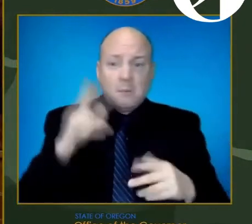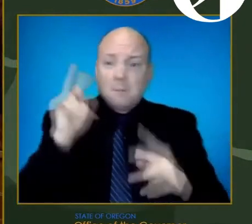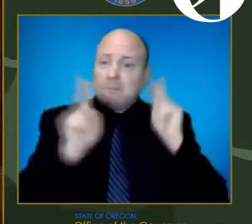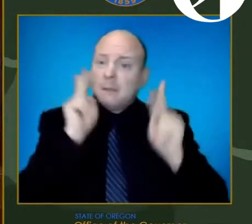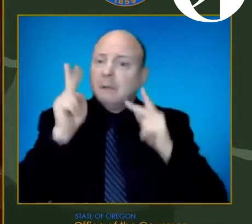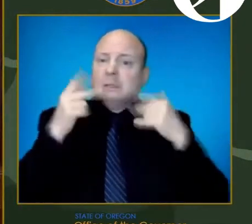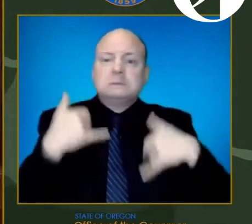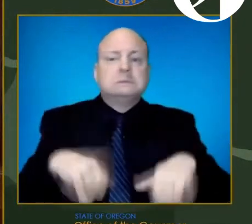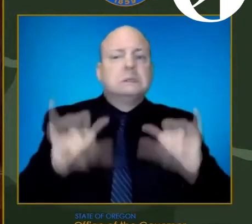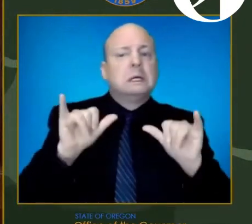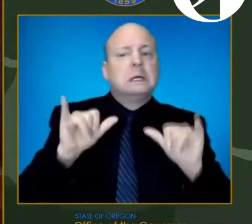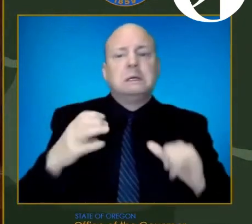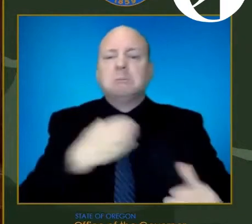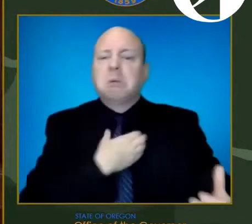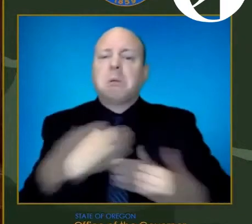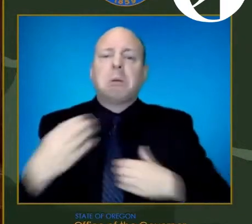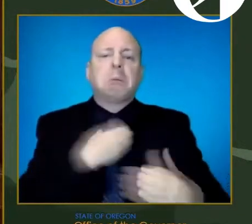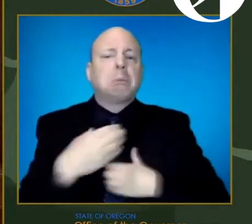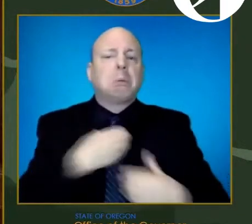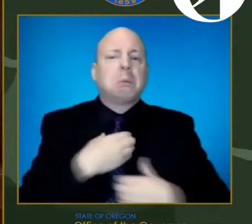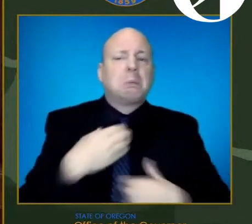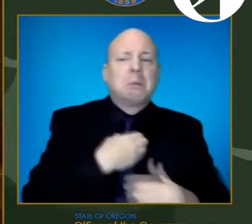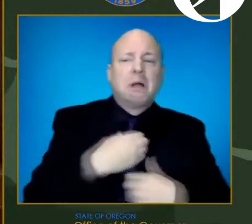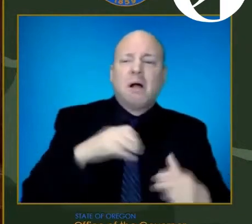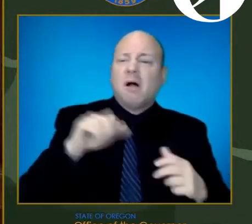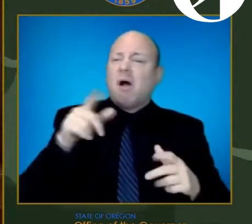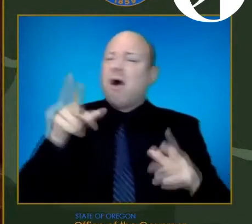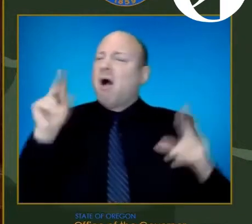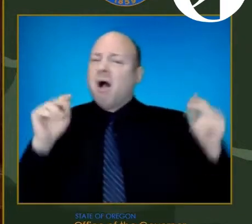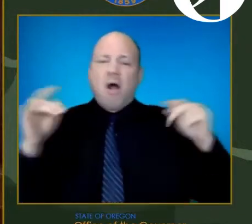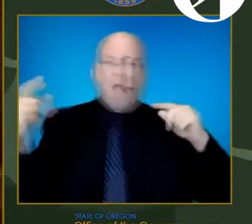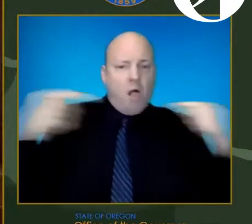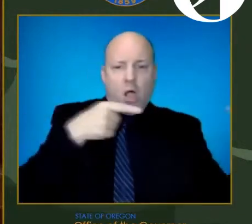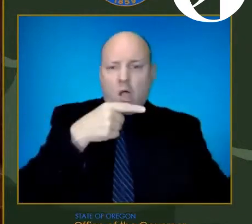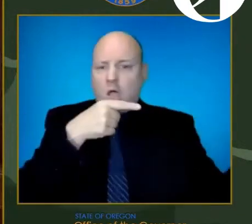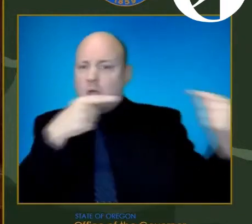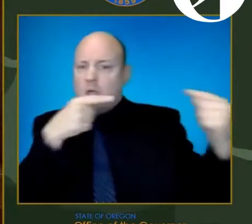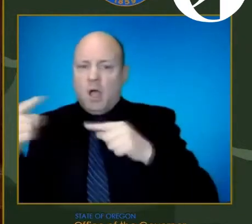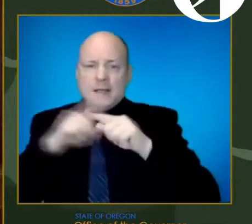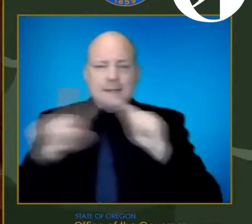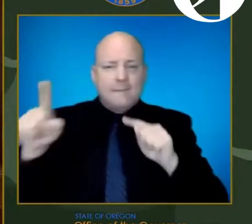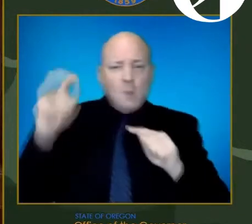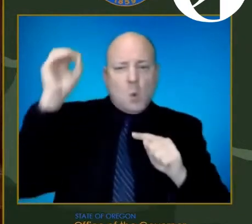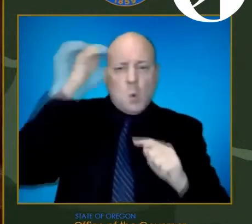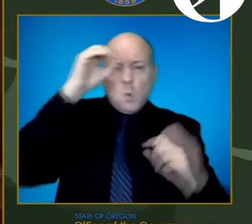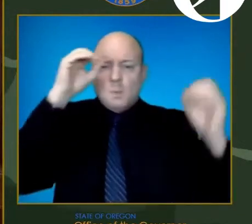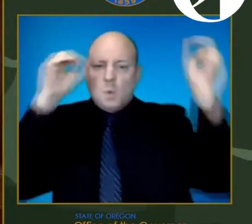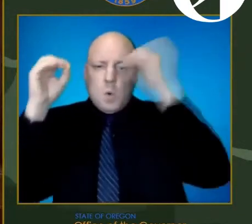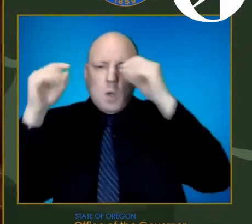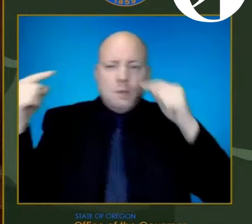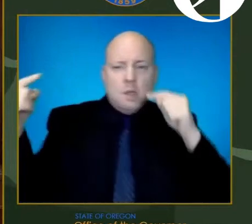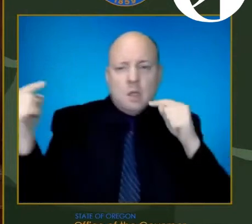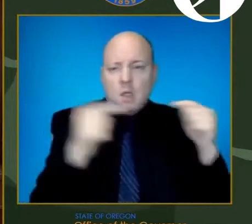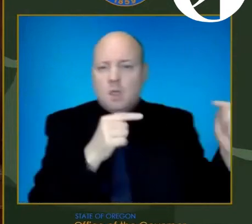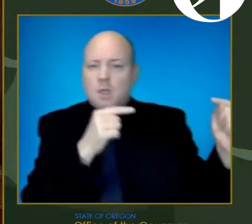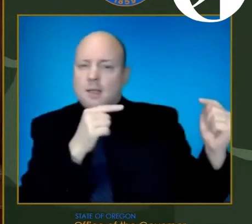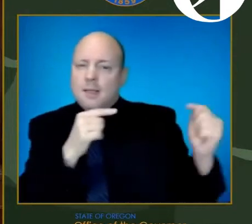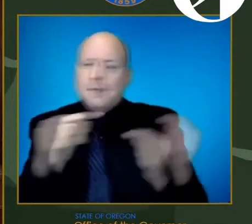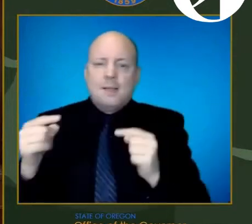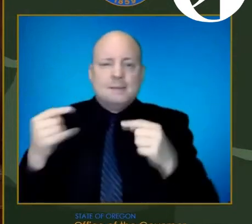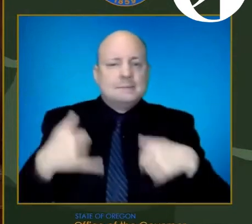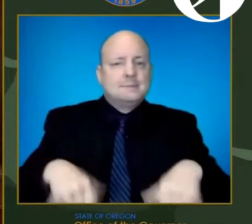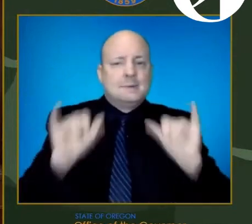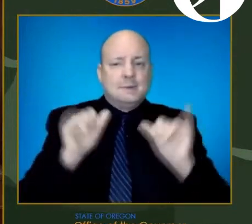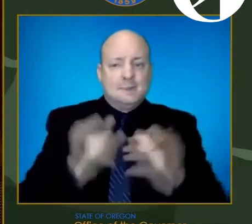point. In a short race, like the 100-meter dash, you run as hard as you can for a short period